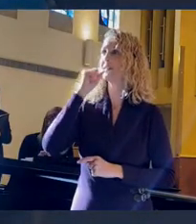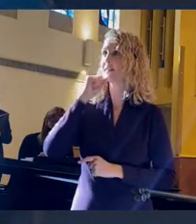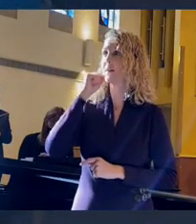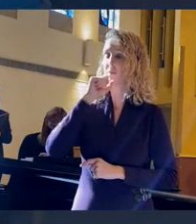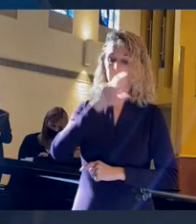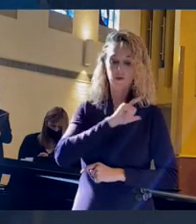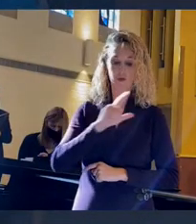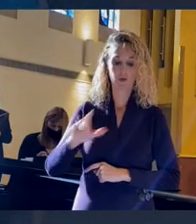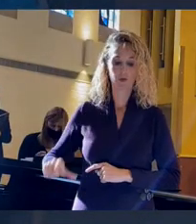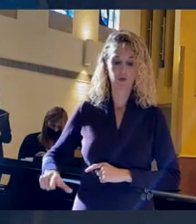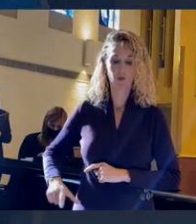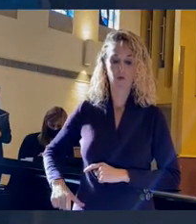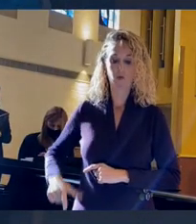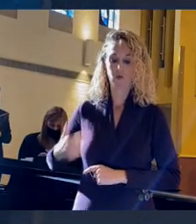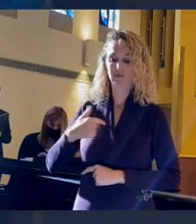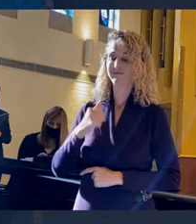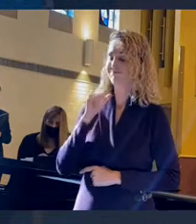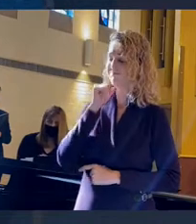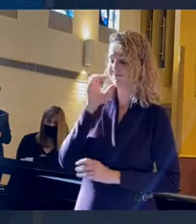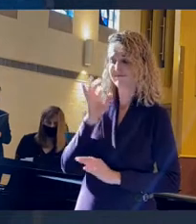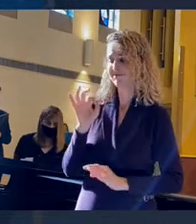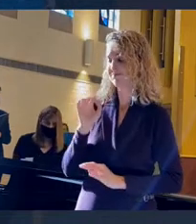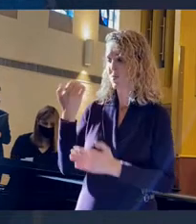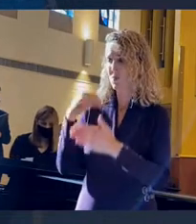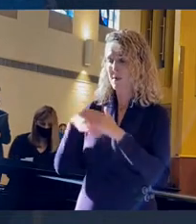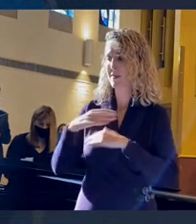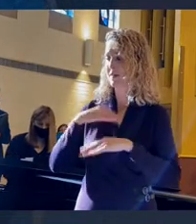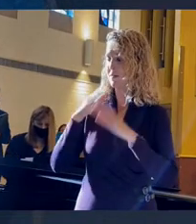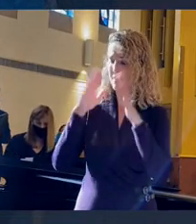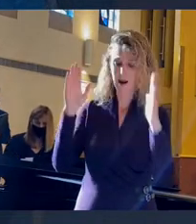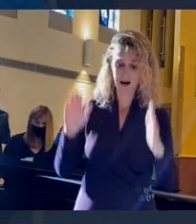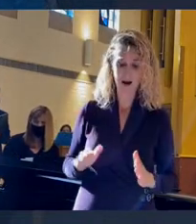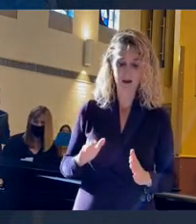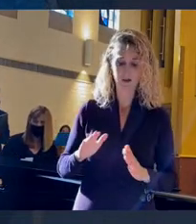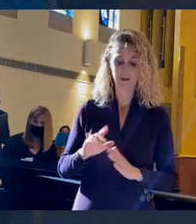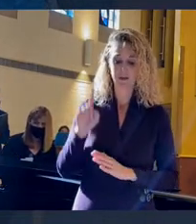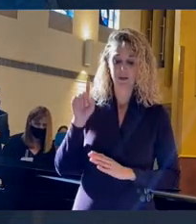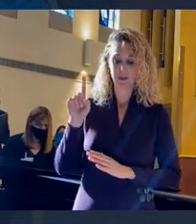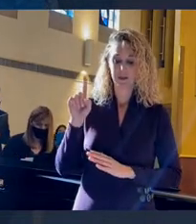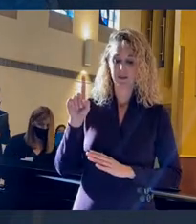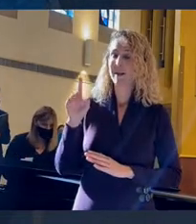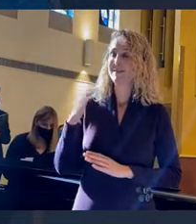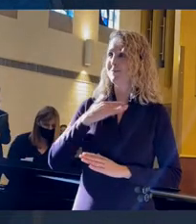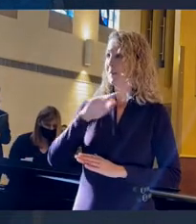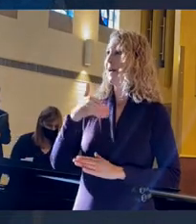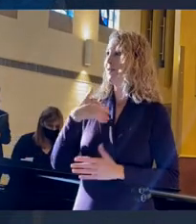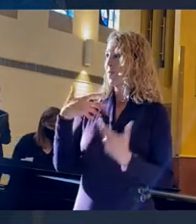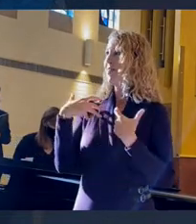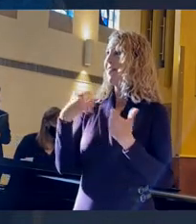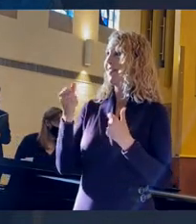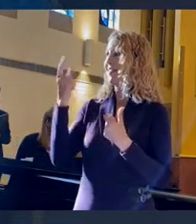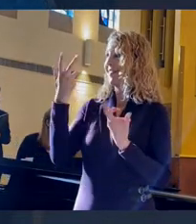I am not worthy that you should enter under my roof, but only this word and my soul shall be healed.